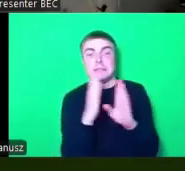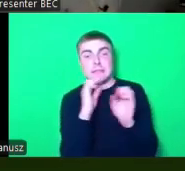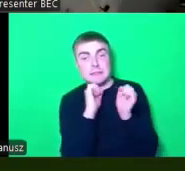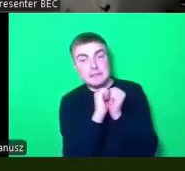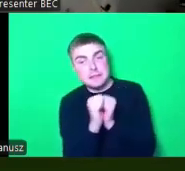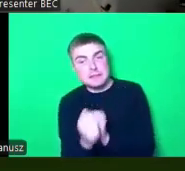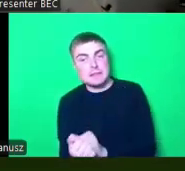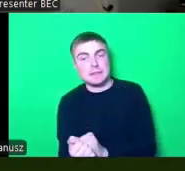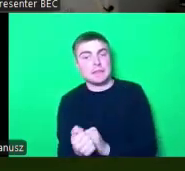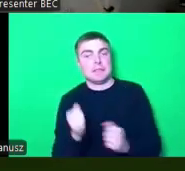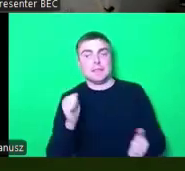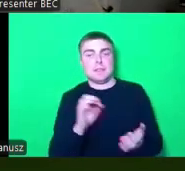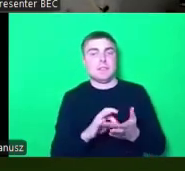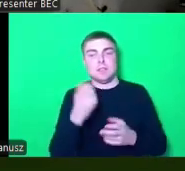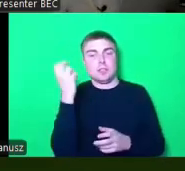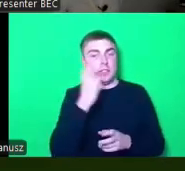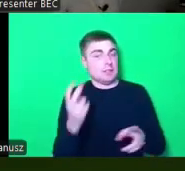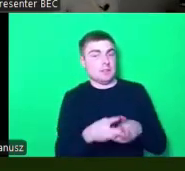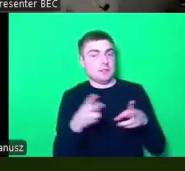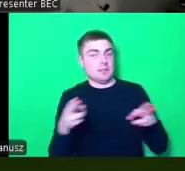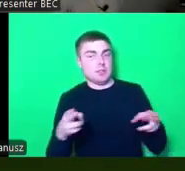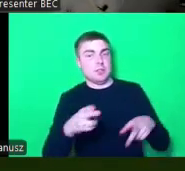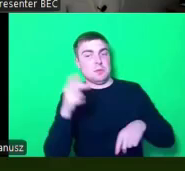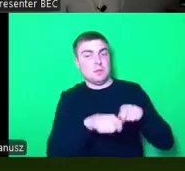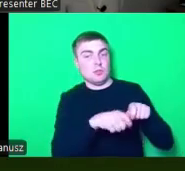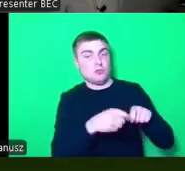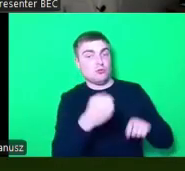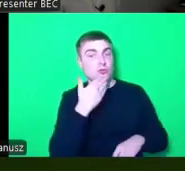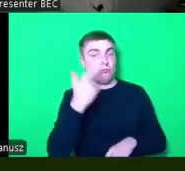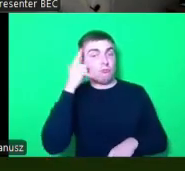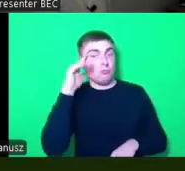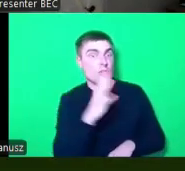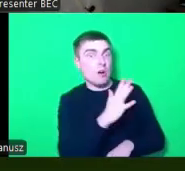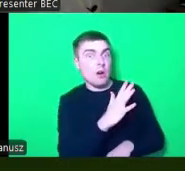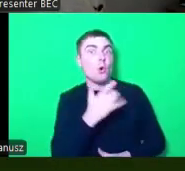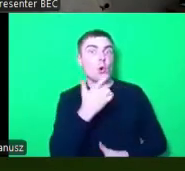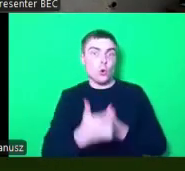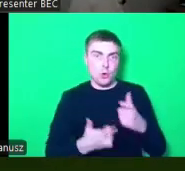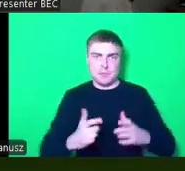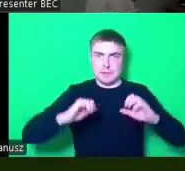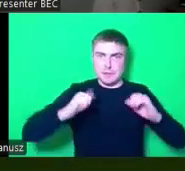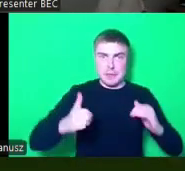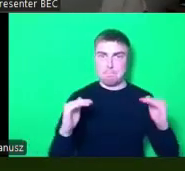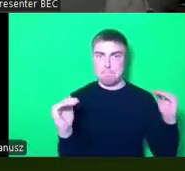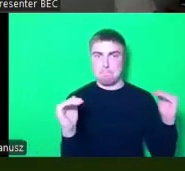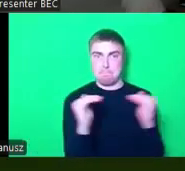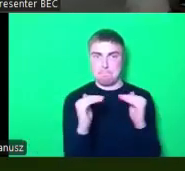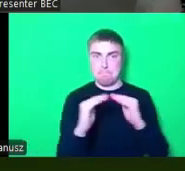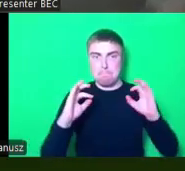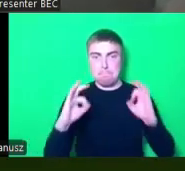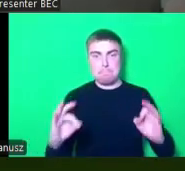aspect that tree diversity is stabilizing the productivity of forests. And then to the right, you see this conceptual figure